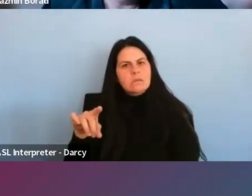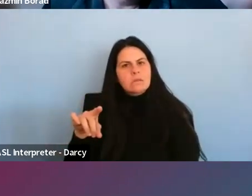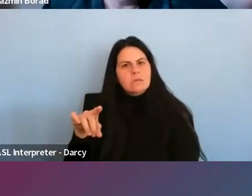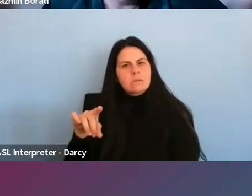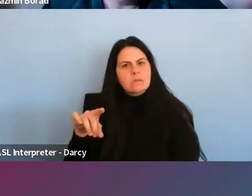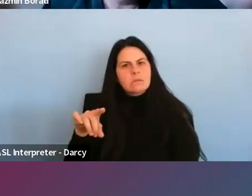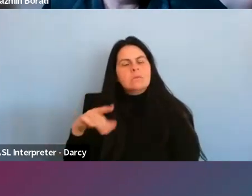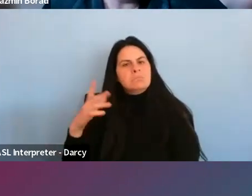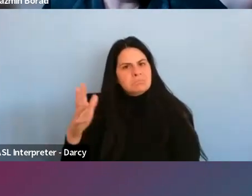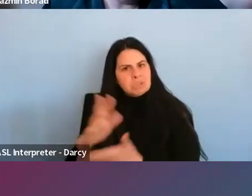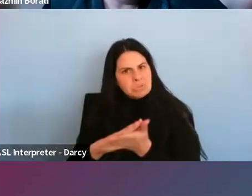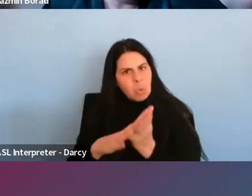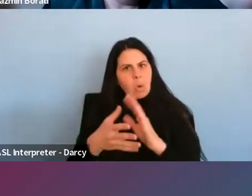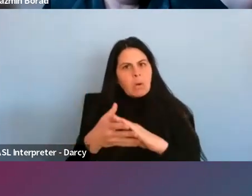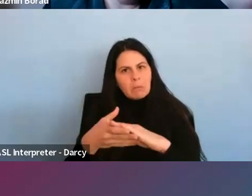stories.